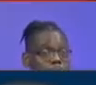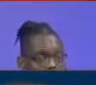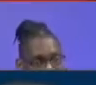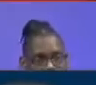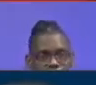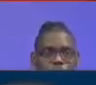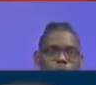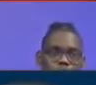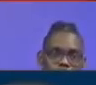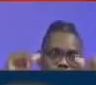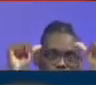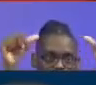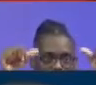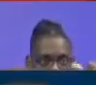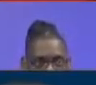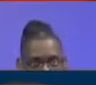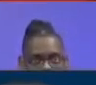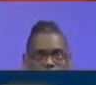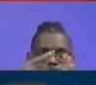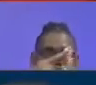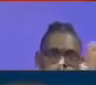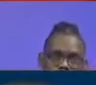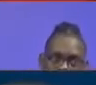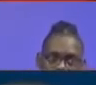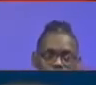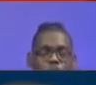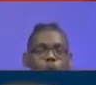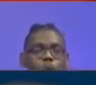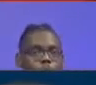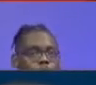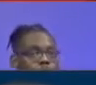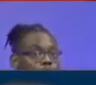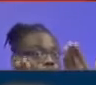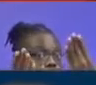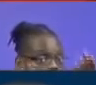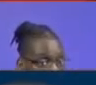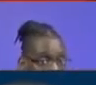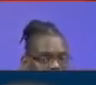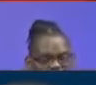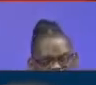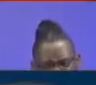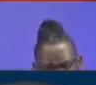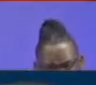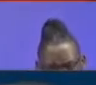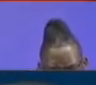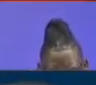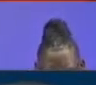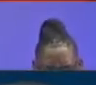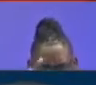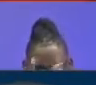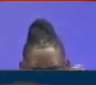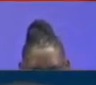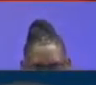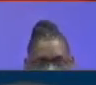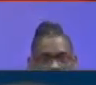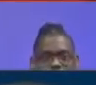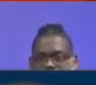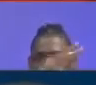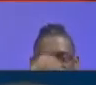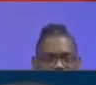amend the Parent Act to specifically include in the law sections which will allow